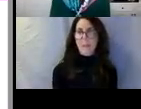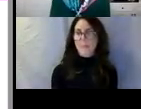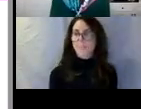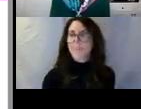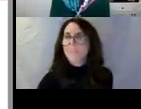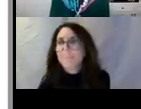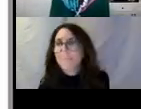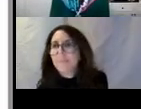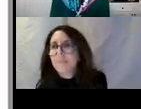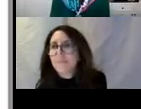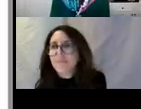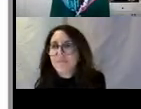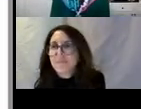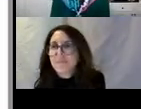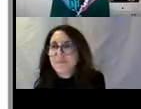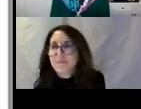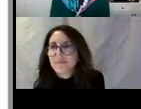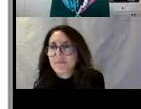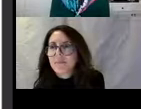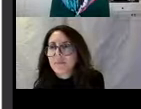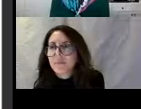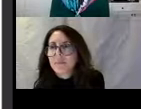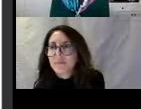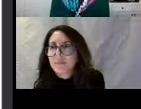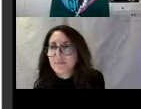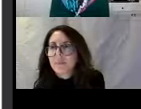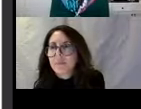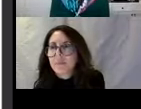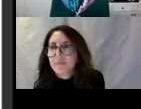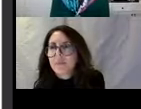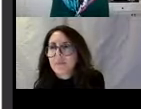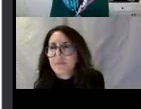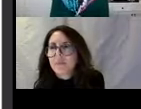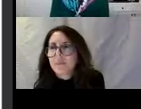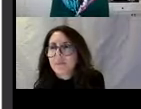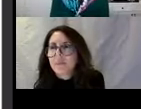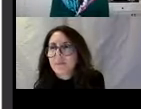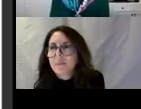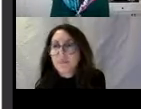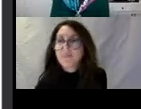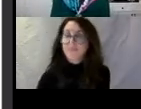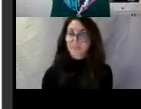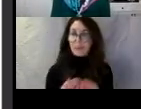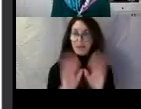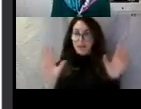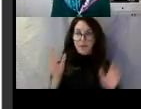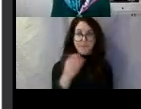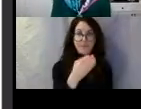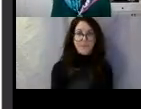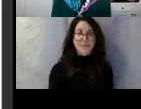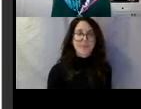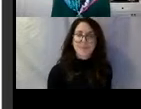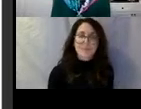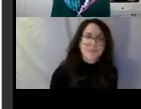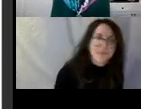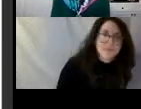Okay, here we go. Can everybody see this? Yep. Okay, great. So I'm going to take us through